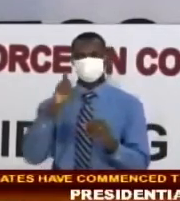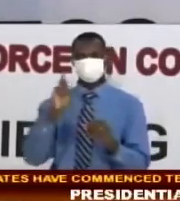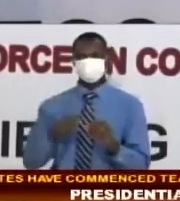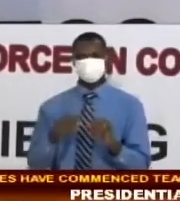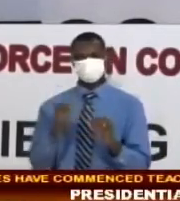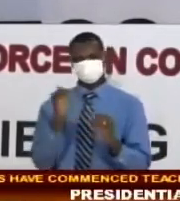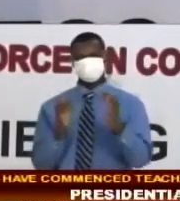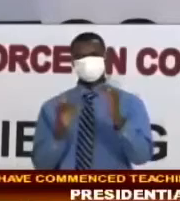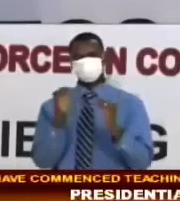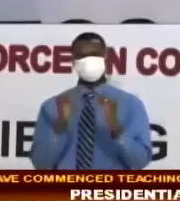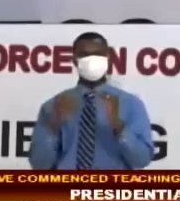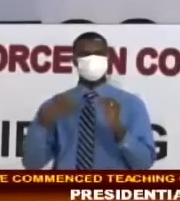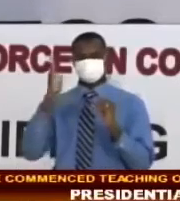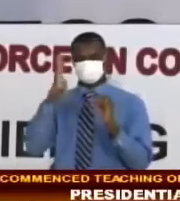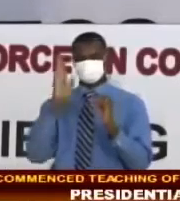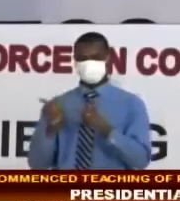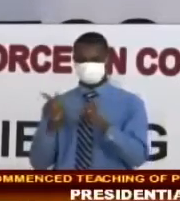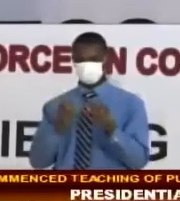to monitor.